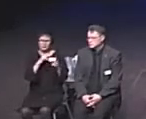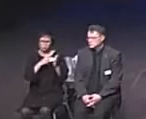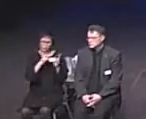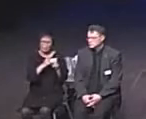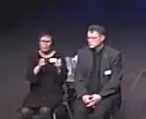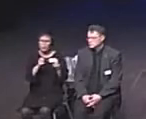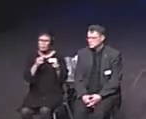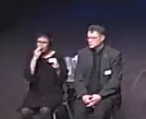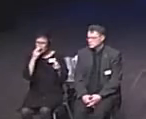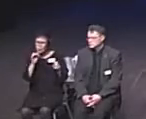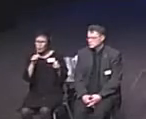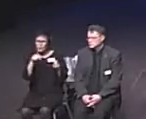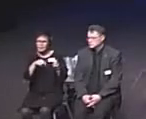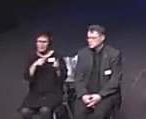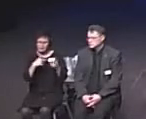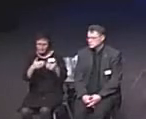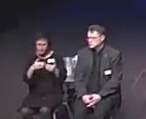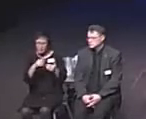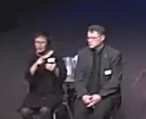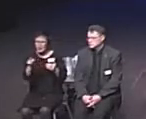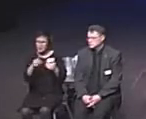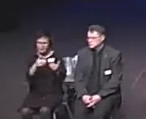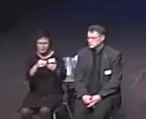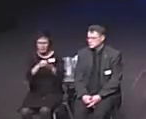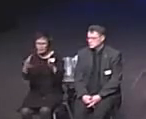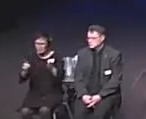they interact and what they think is fun and so on.